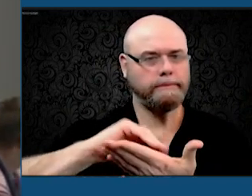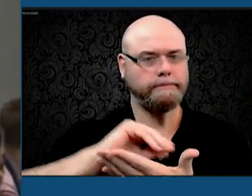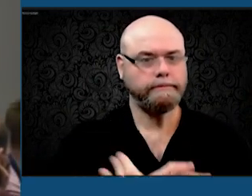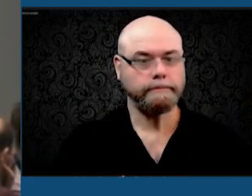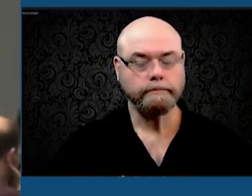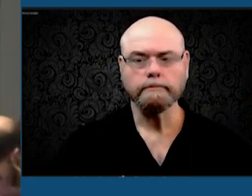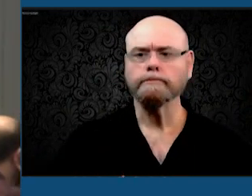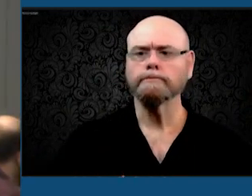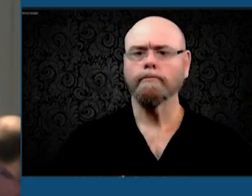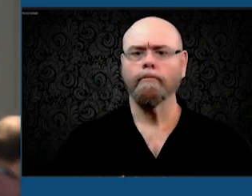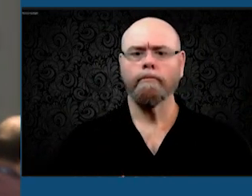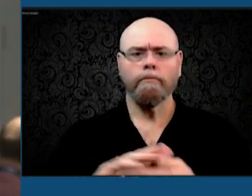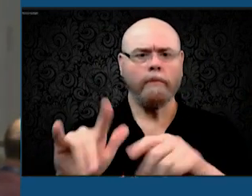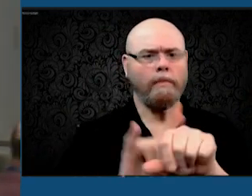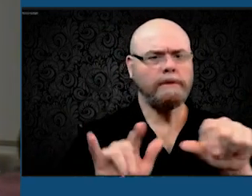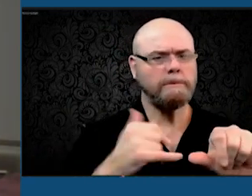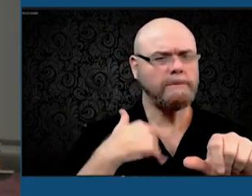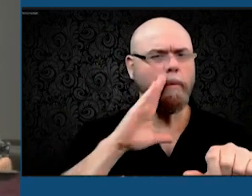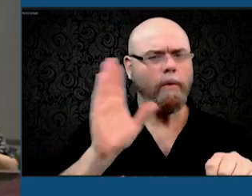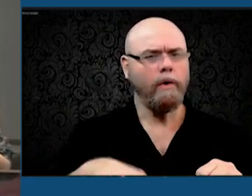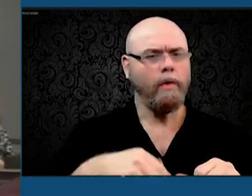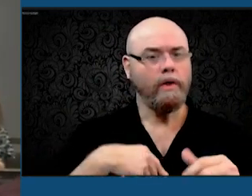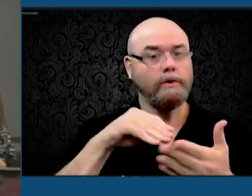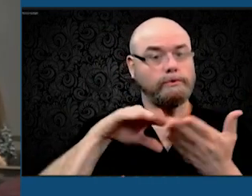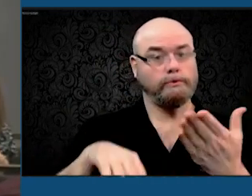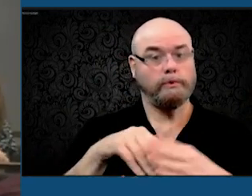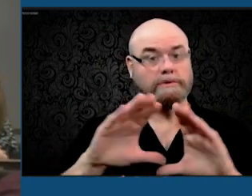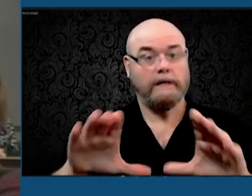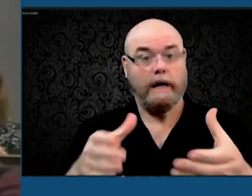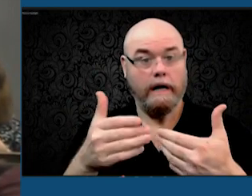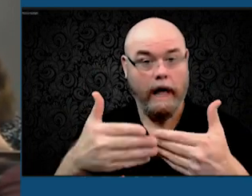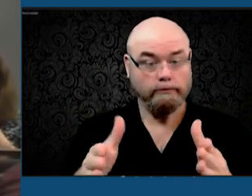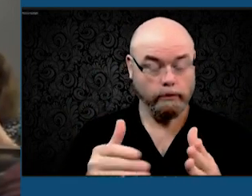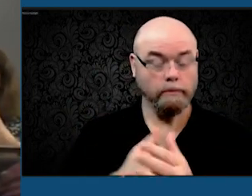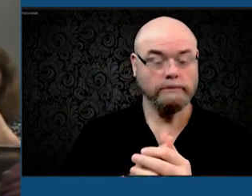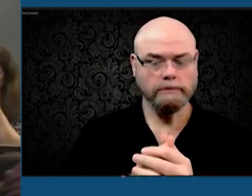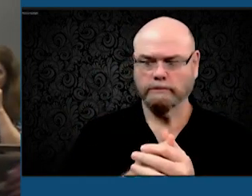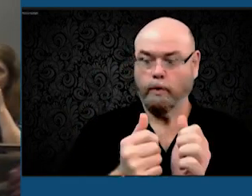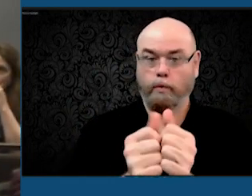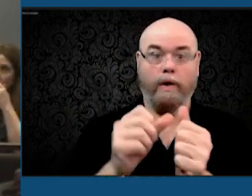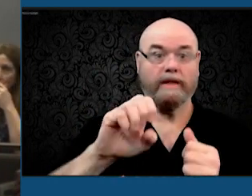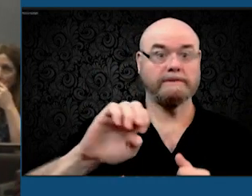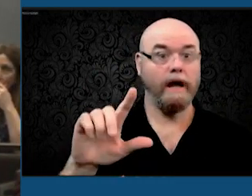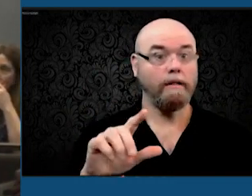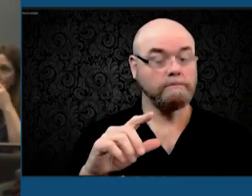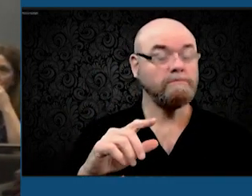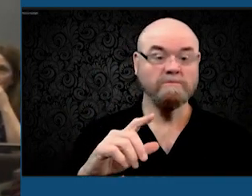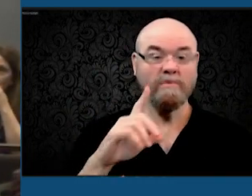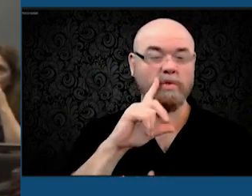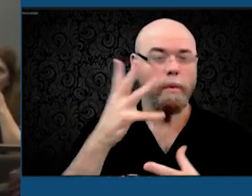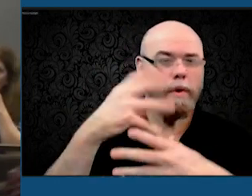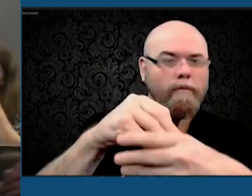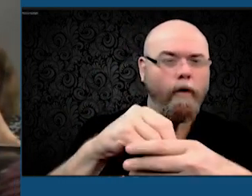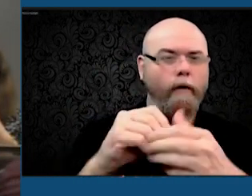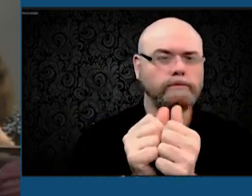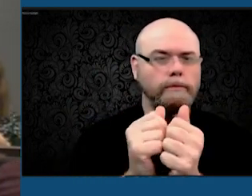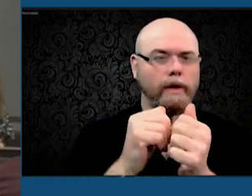that students in classrooms where there is SEL, as I showed you from the research, are more engaged in learning. They're more